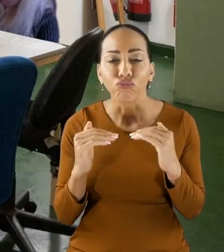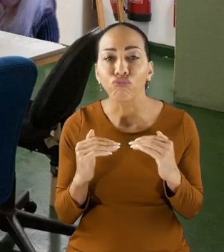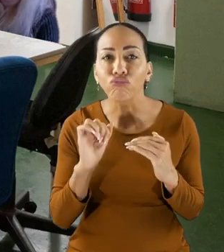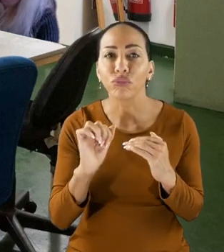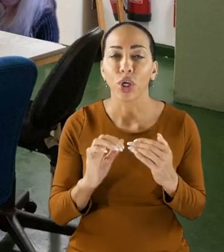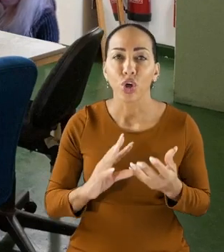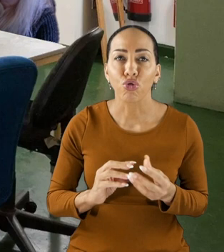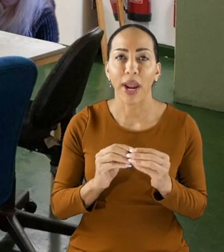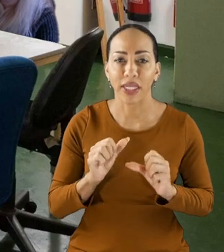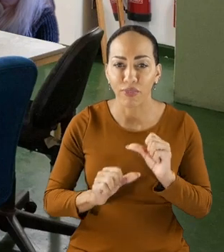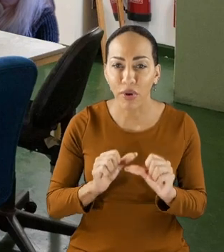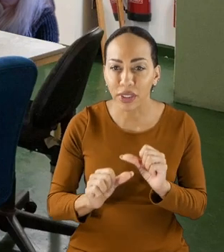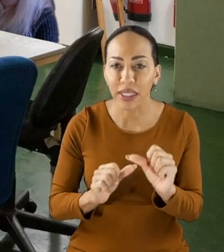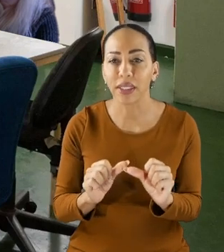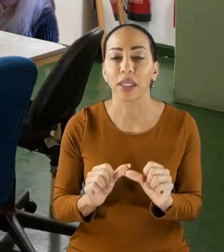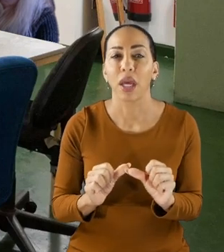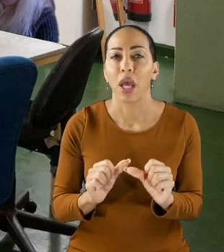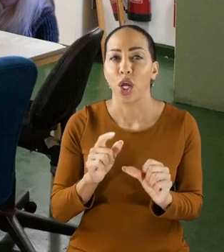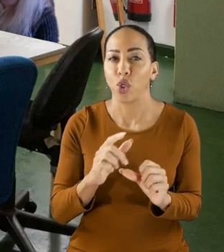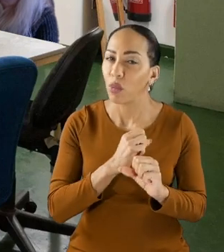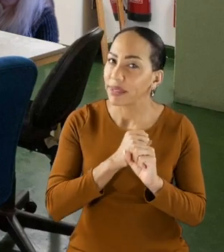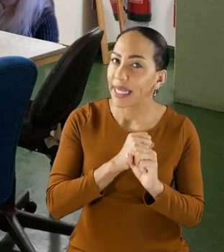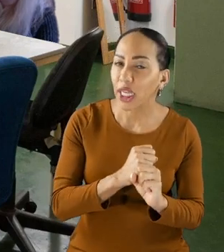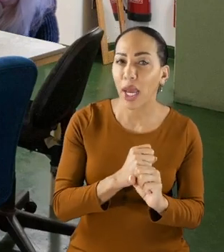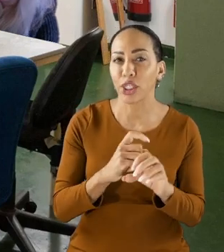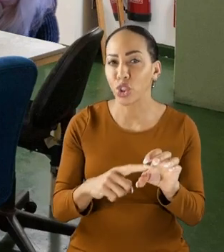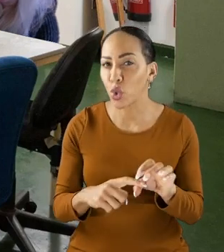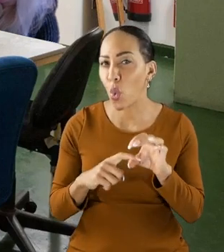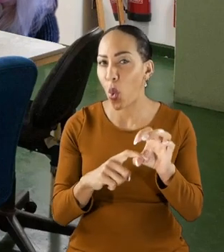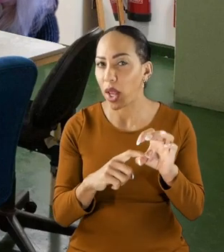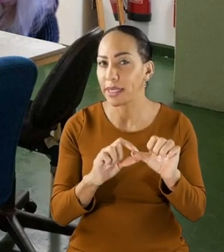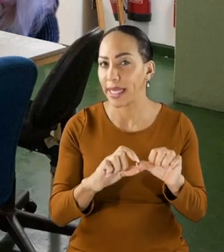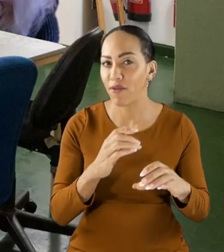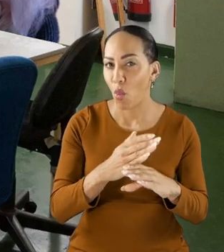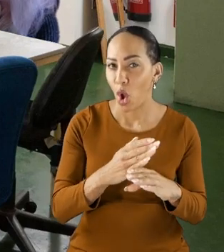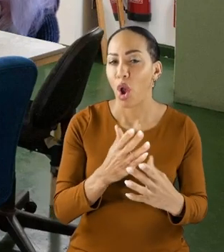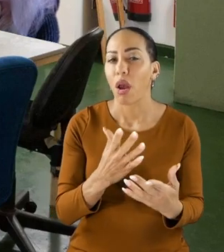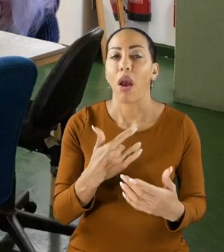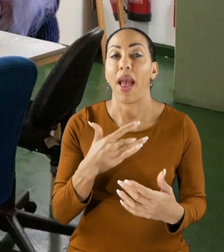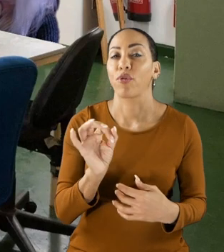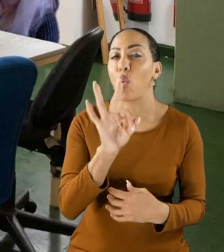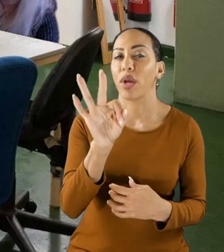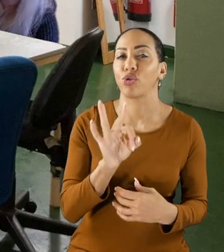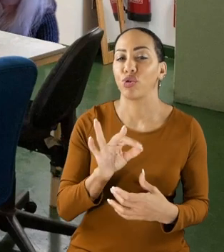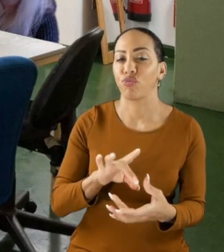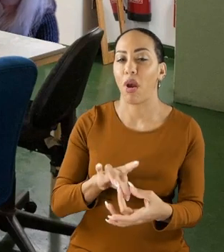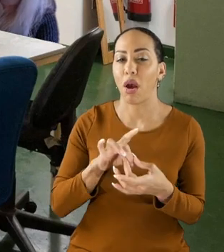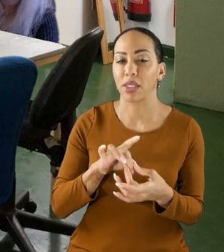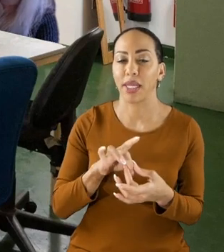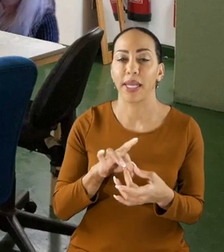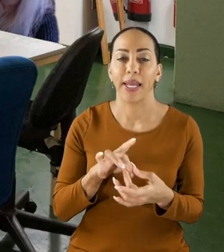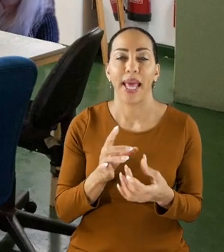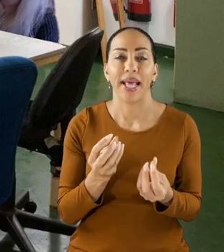creative process and your dedication to the quality of the work. And I had a question around